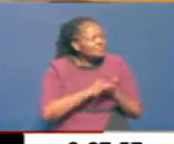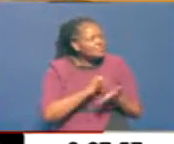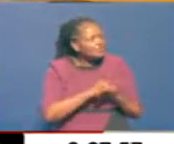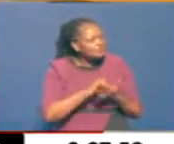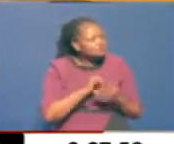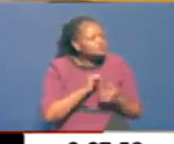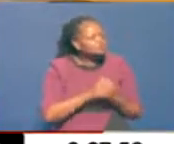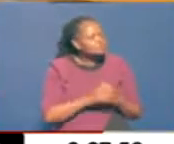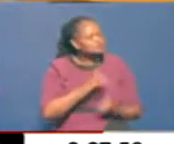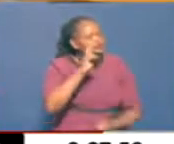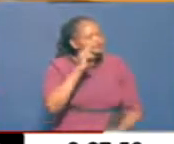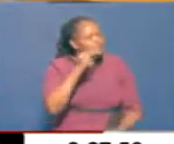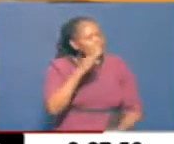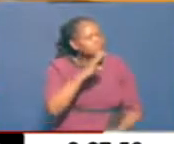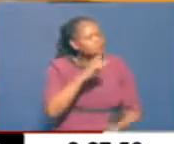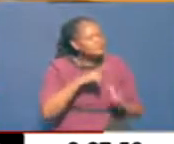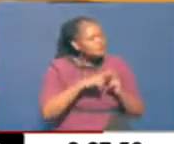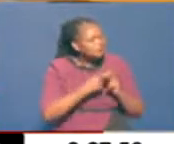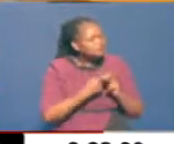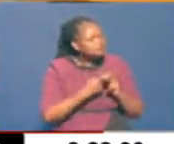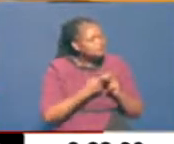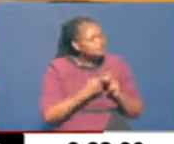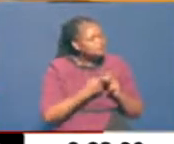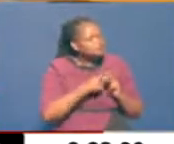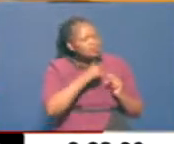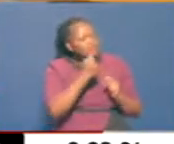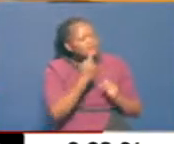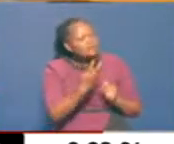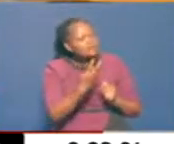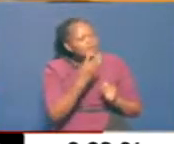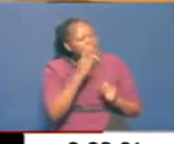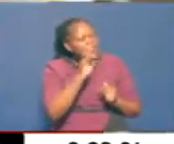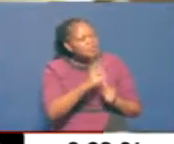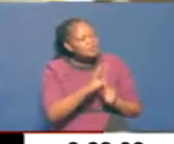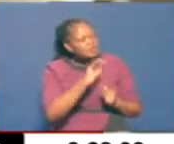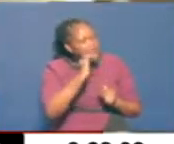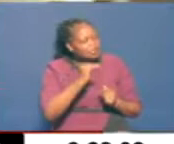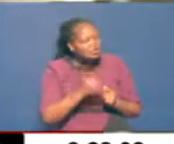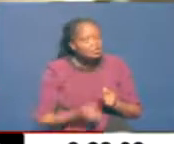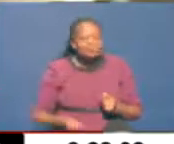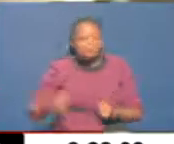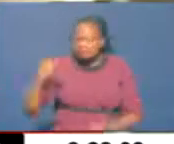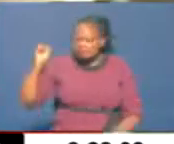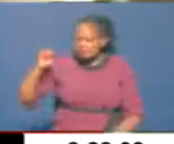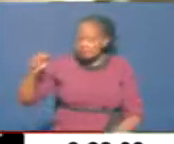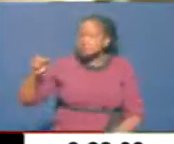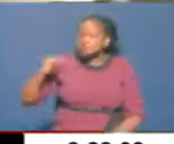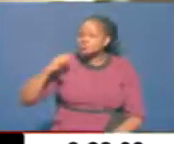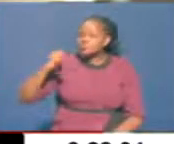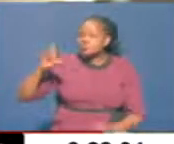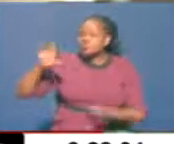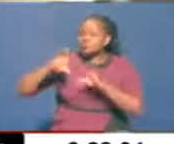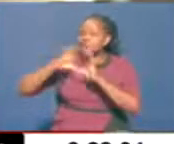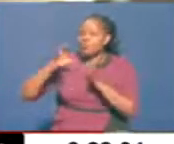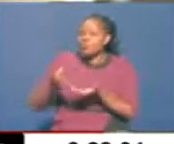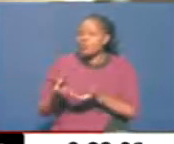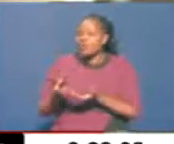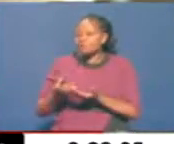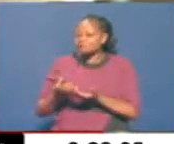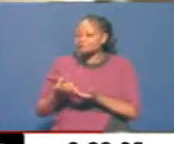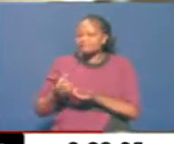would be rolled out to the rest of the 43 countries. Exactly. Yeah. And so again, it's interesting. The world did not see COVID